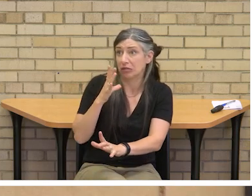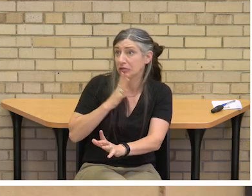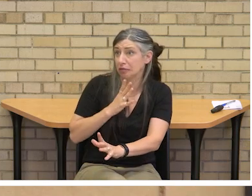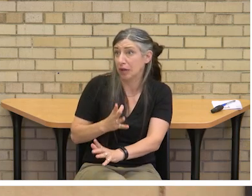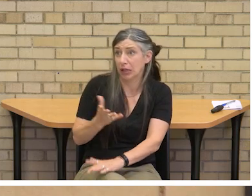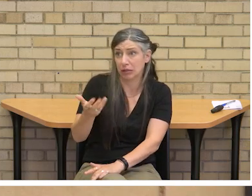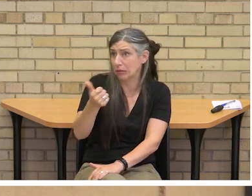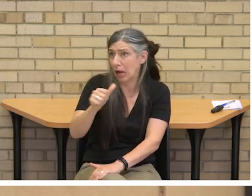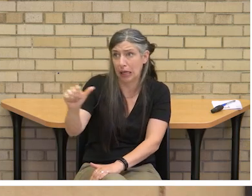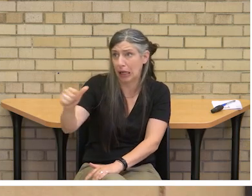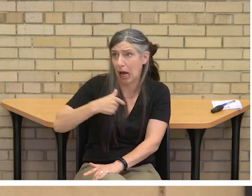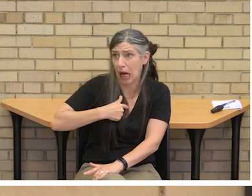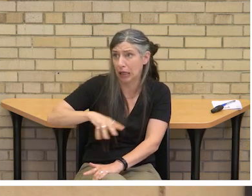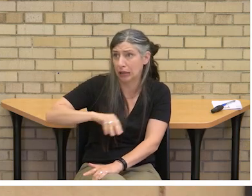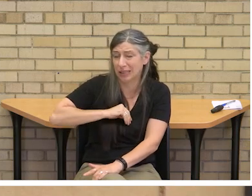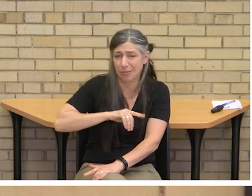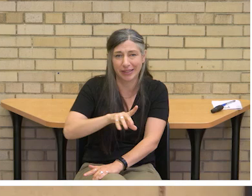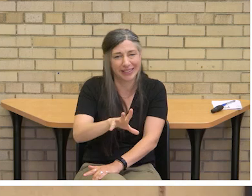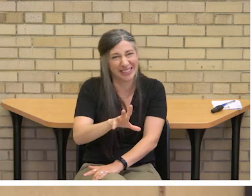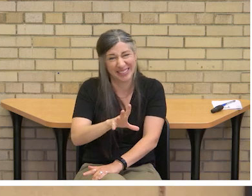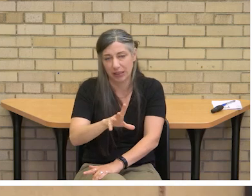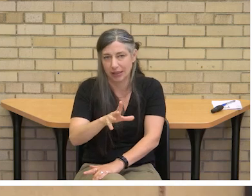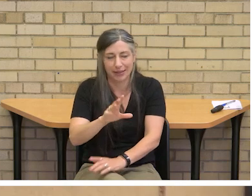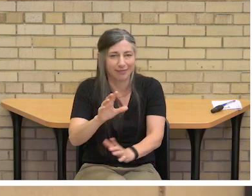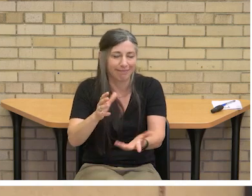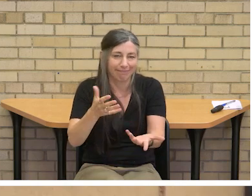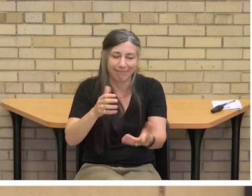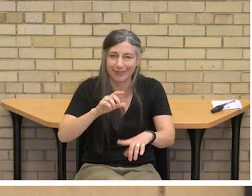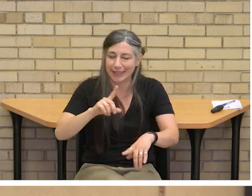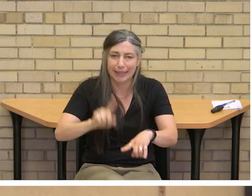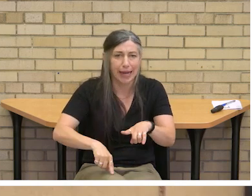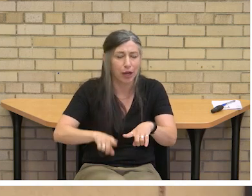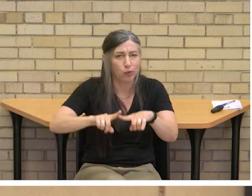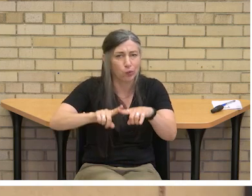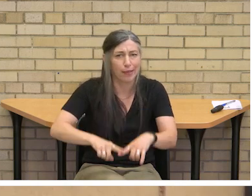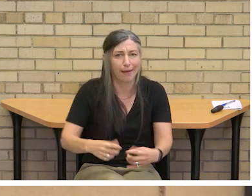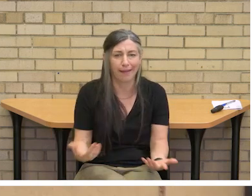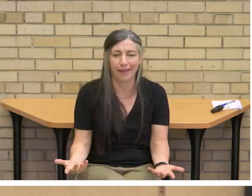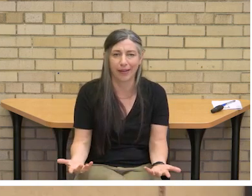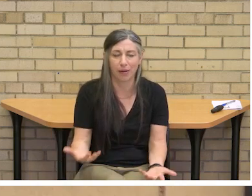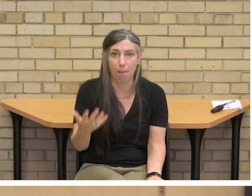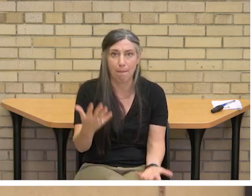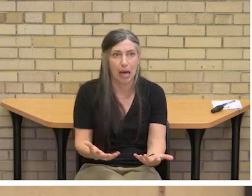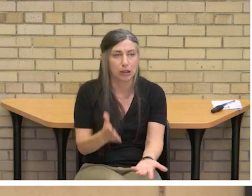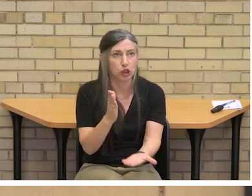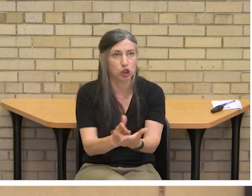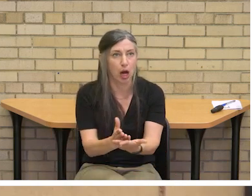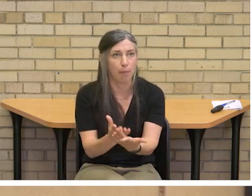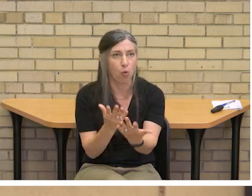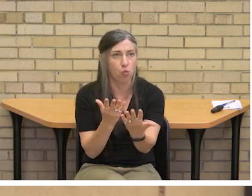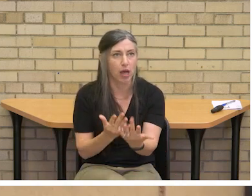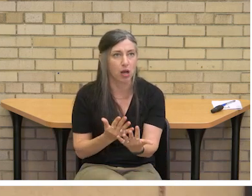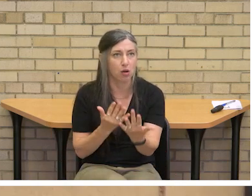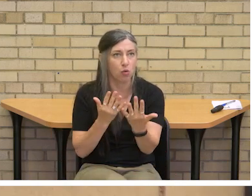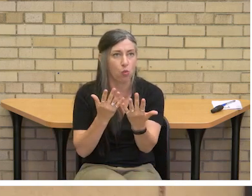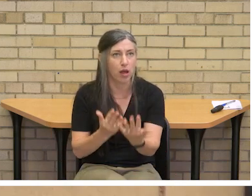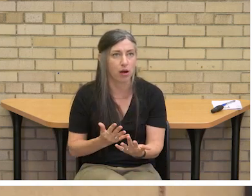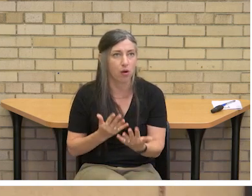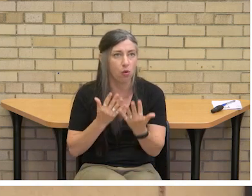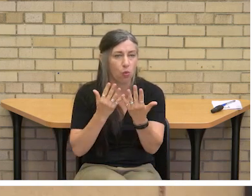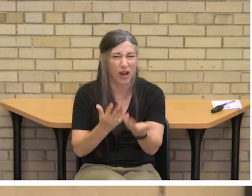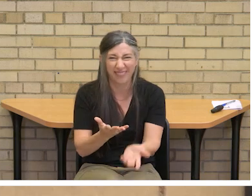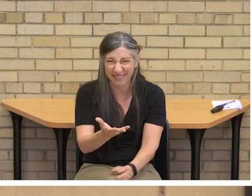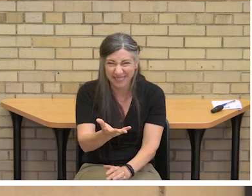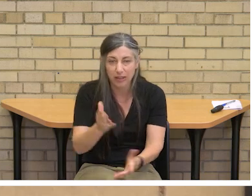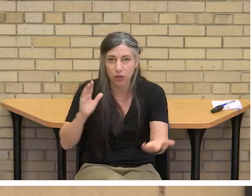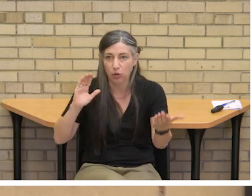They are so finicky and unreliable that you might be waiting longer at a temporary signal than